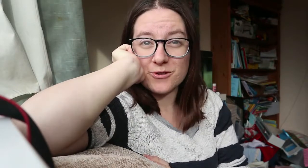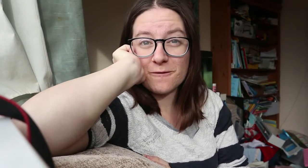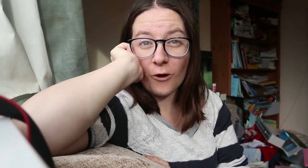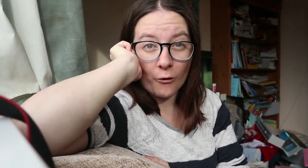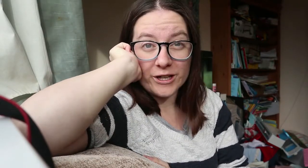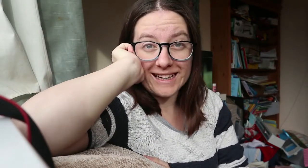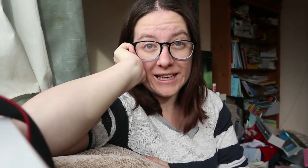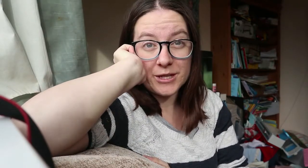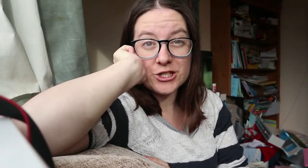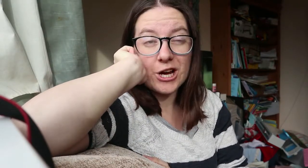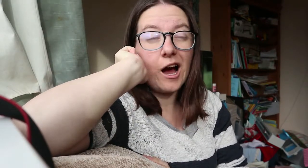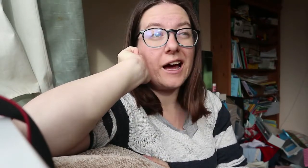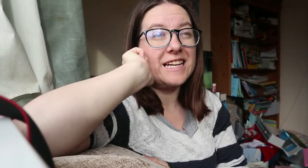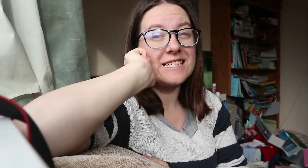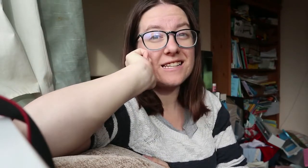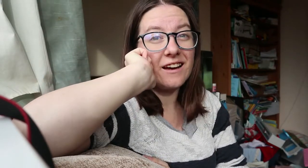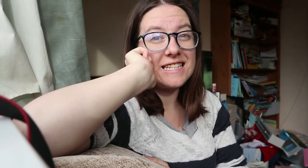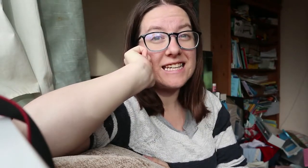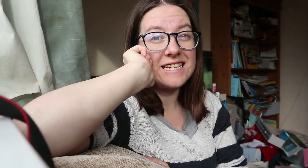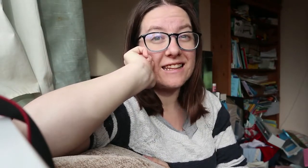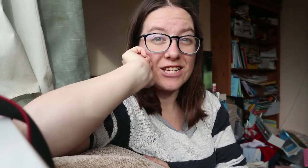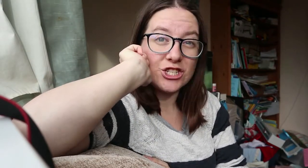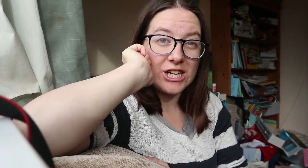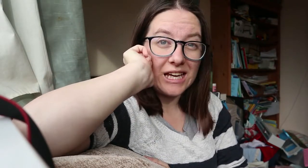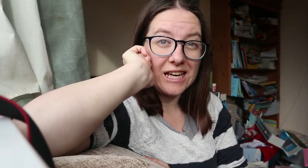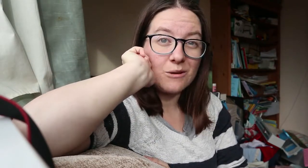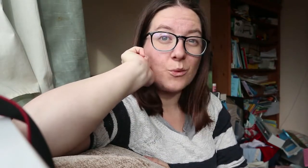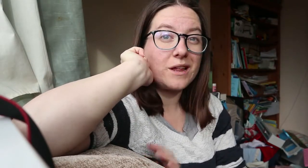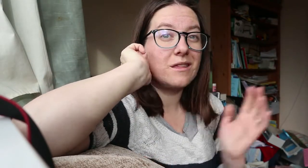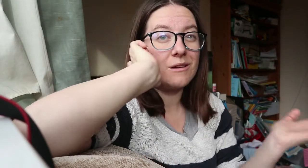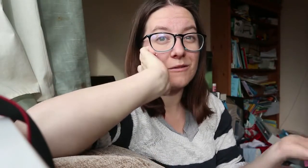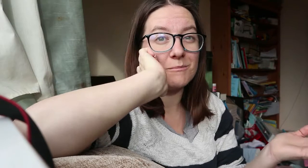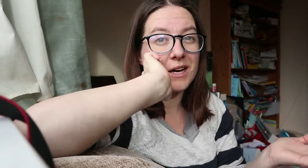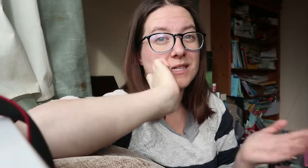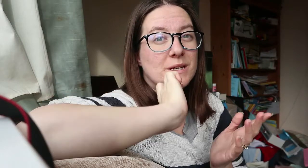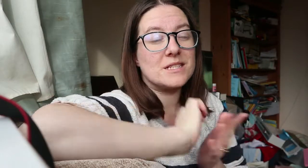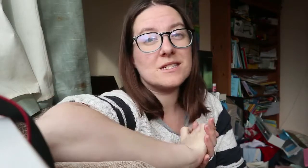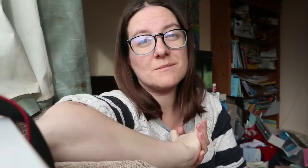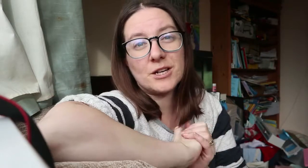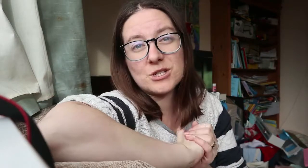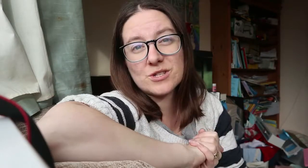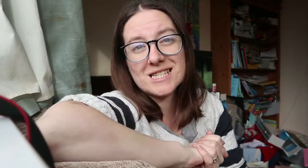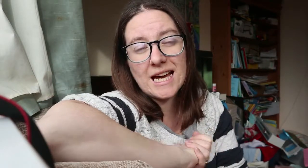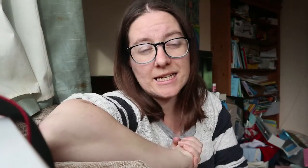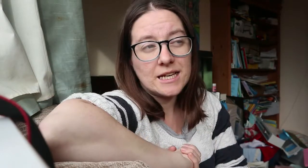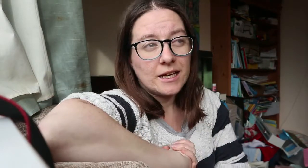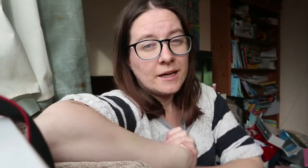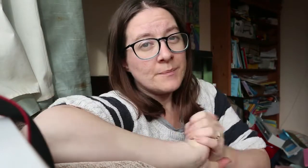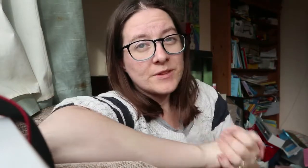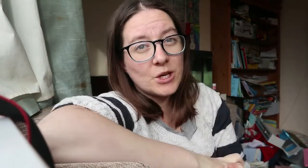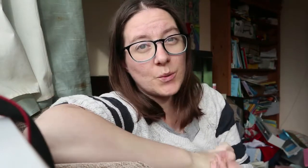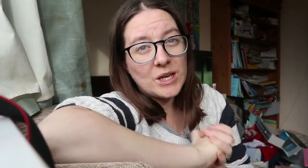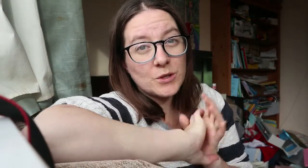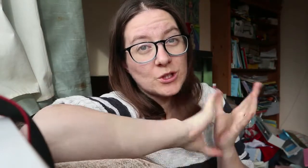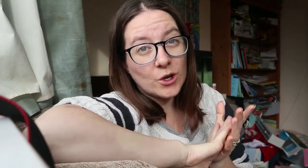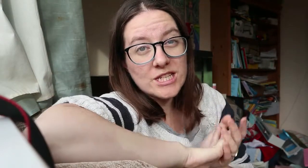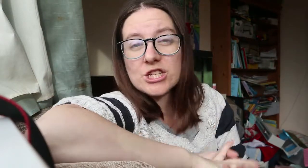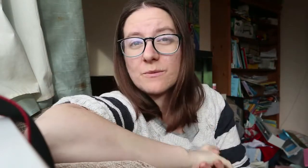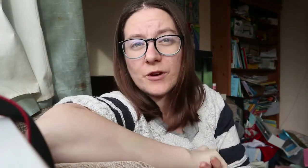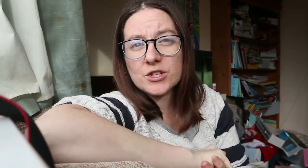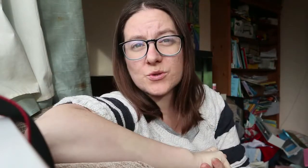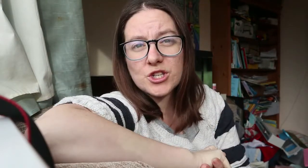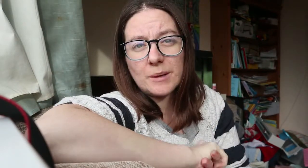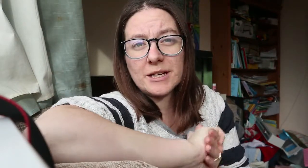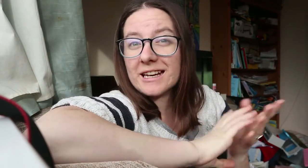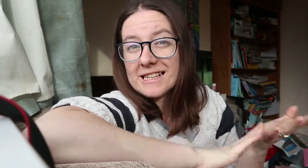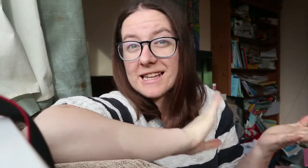my children a foreign language. I decided this year with my husband, my children's dad, that we would not teach